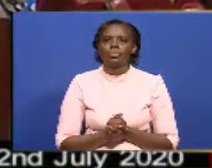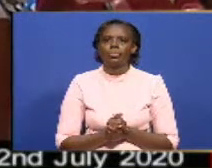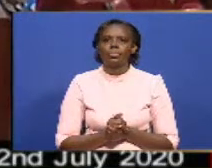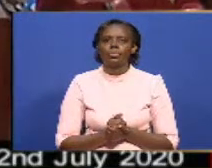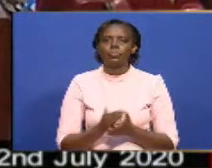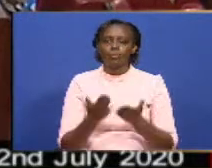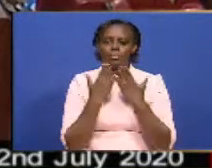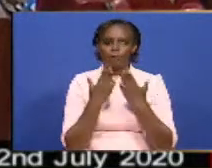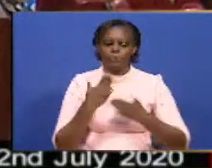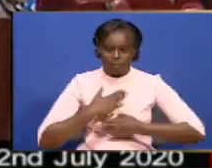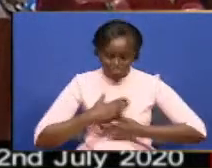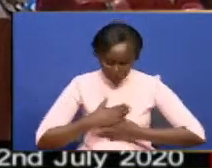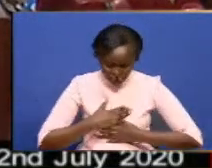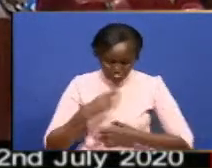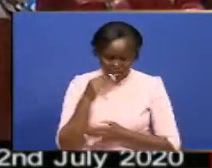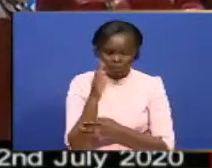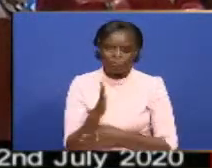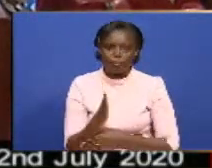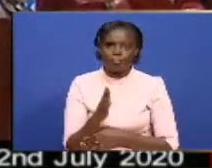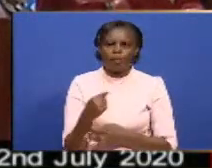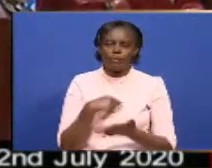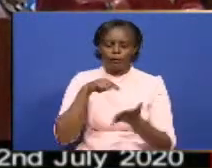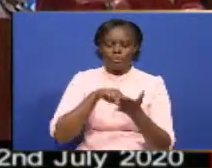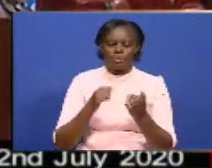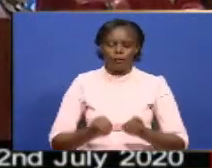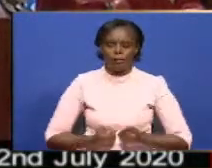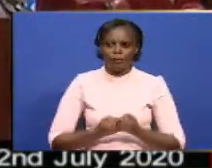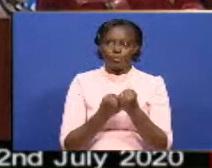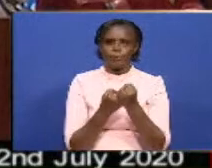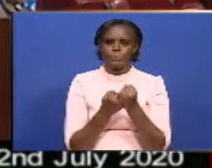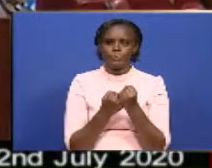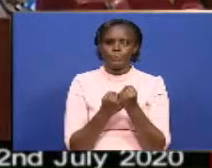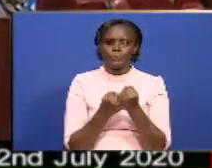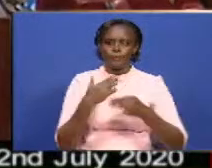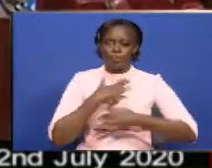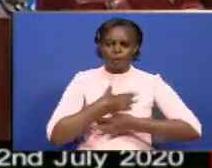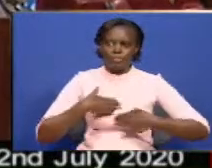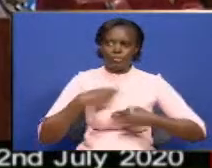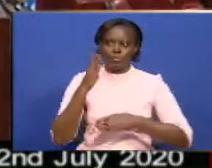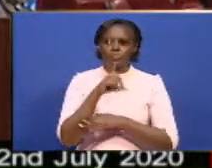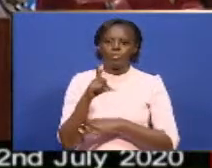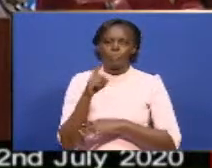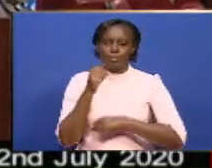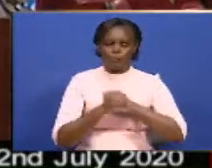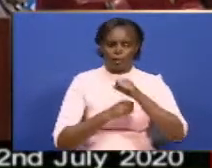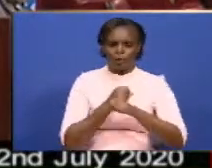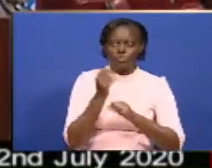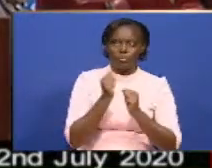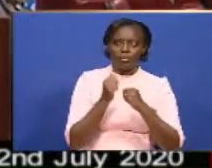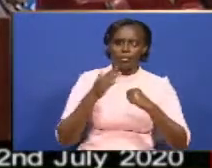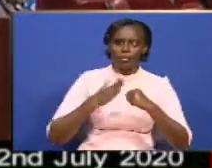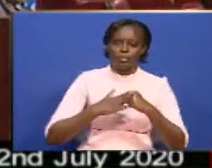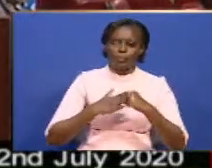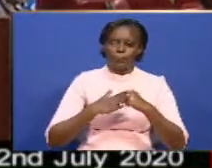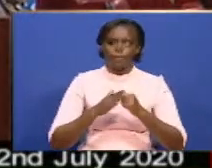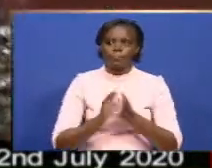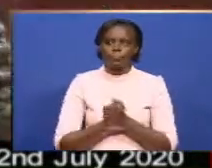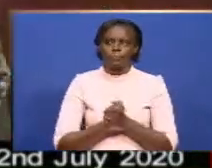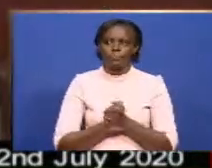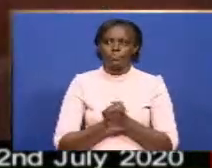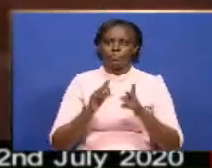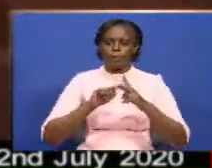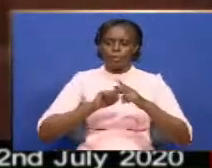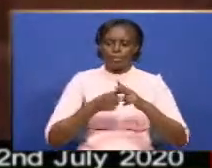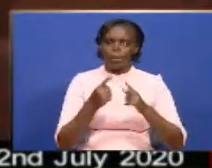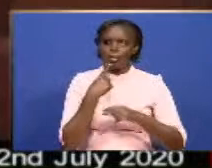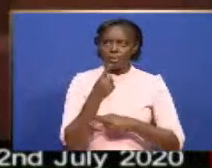Thank you, Madam Speaker. I rise to support the Refugees Bill 2019. I'll start by